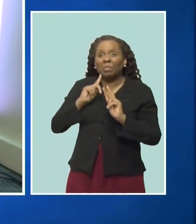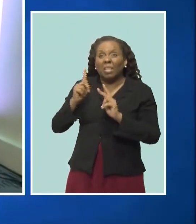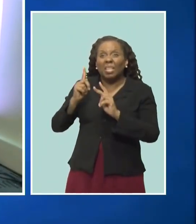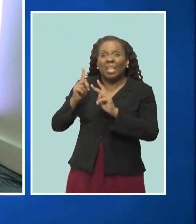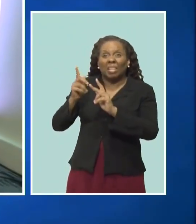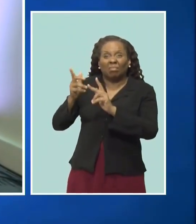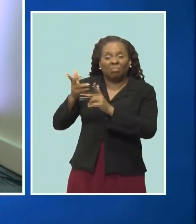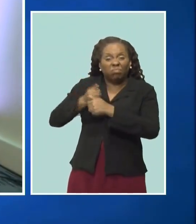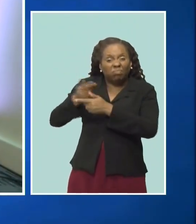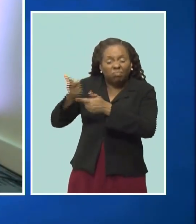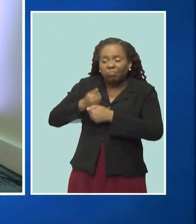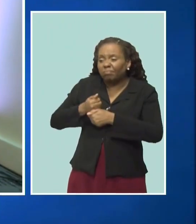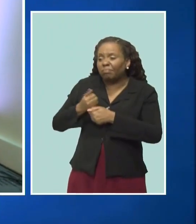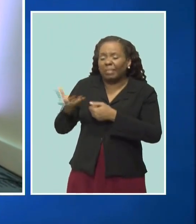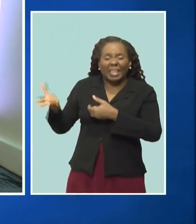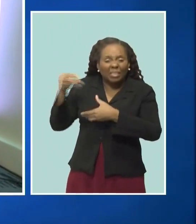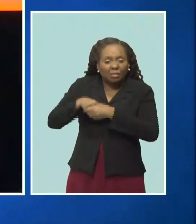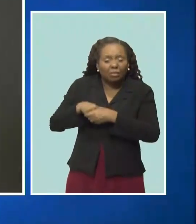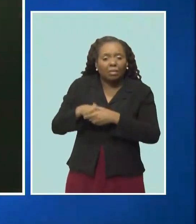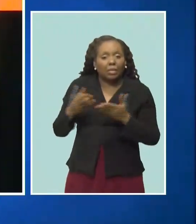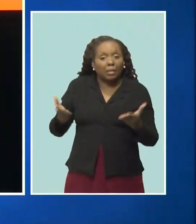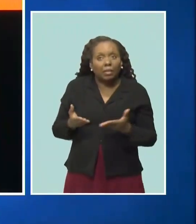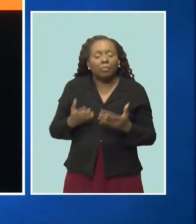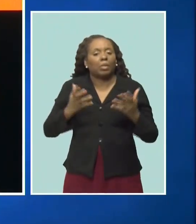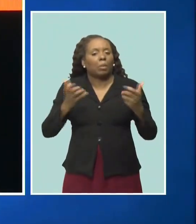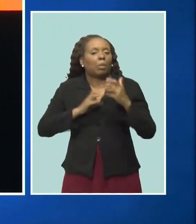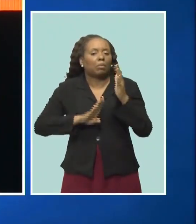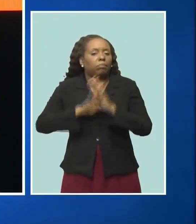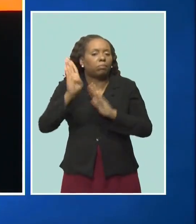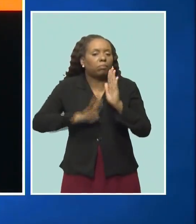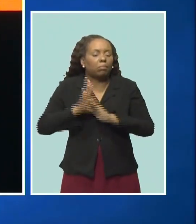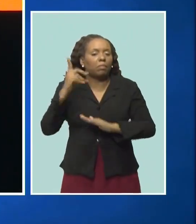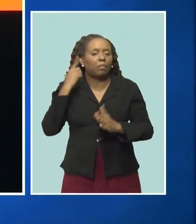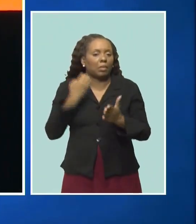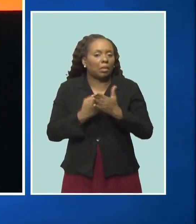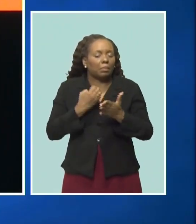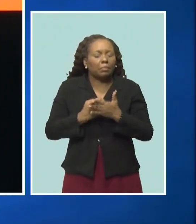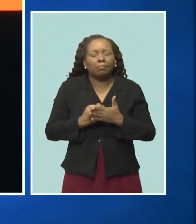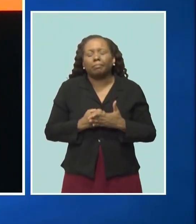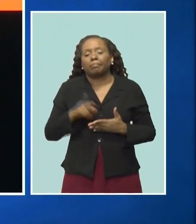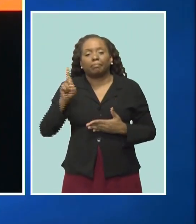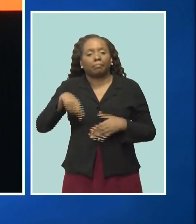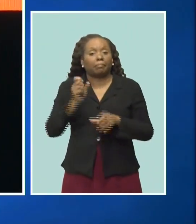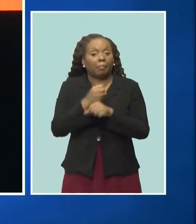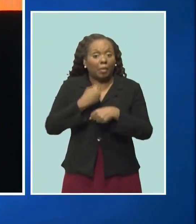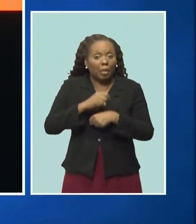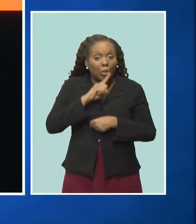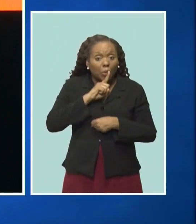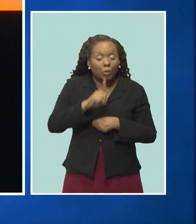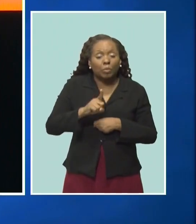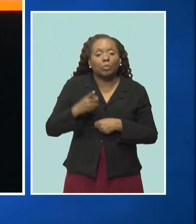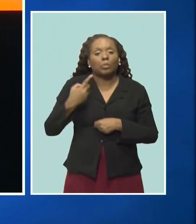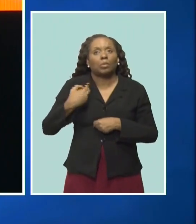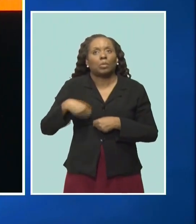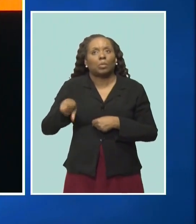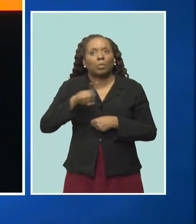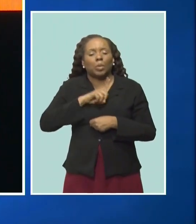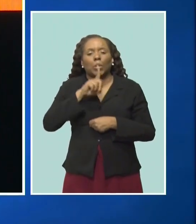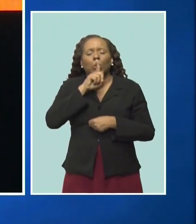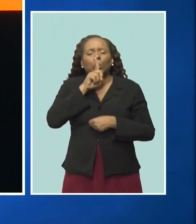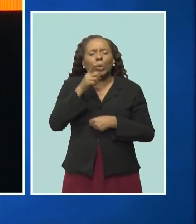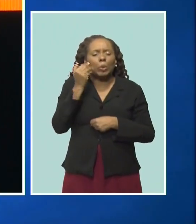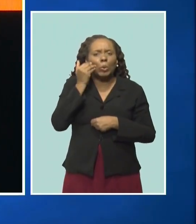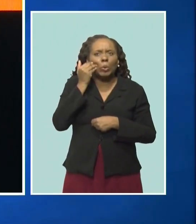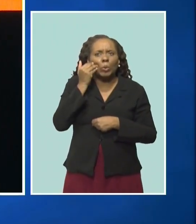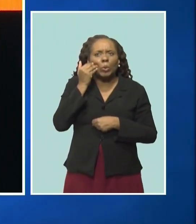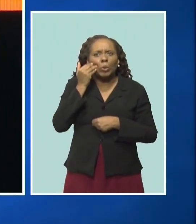or competitiveness, ensuring that there's growth in the economy, we have to ensure that we can tap into